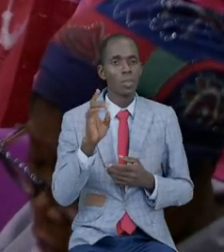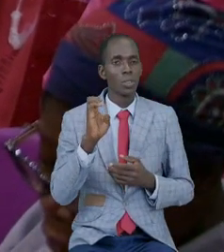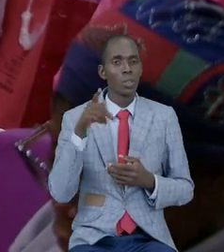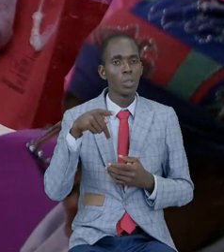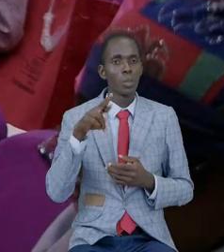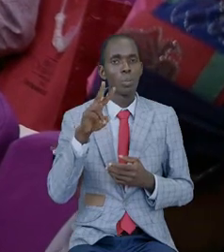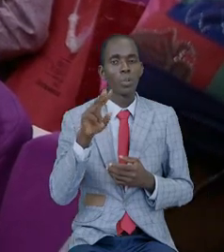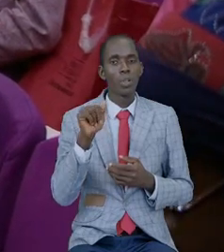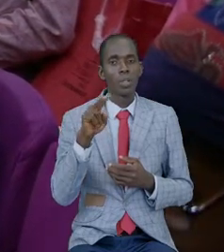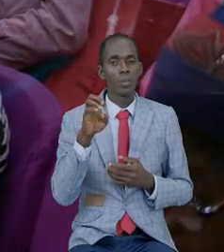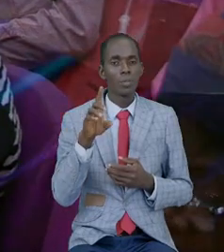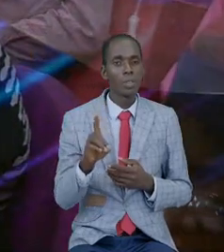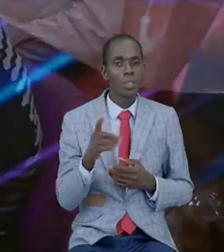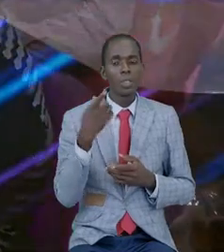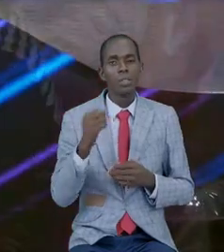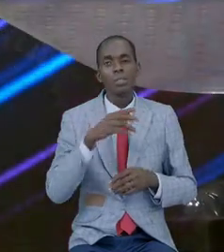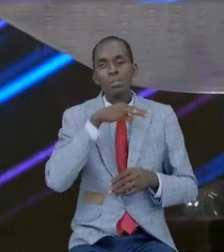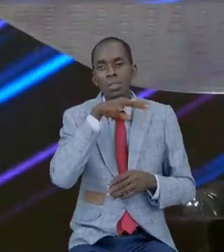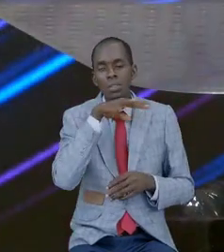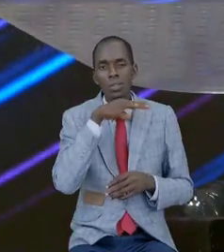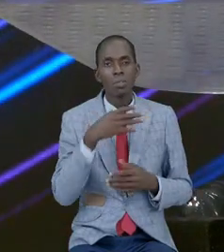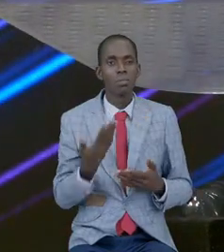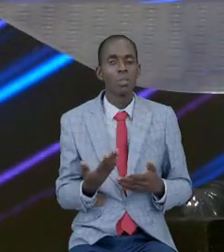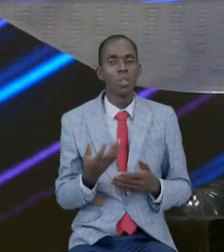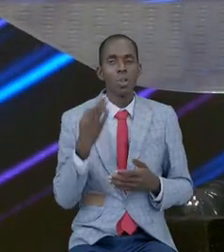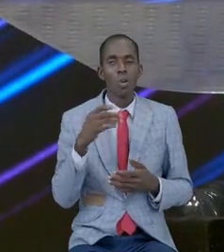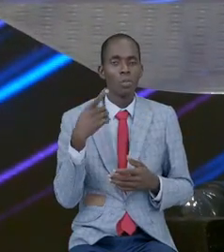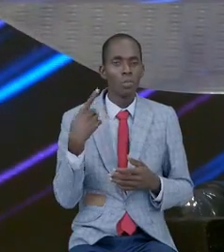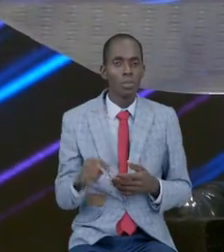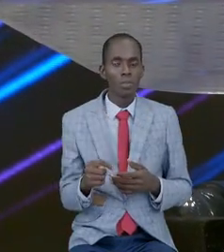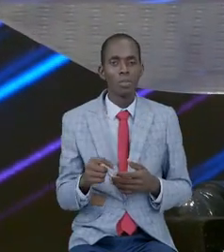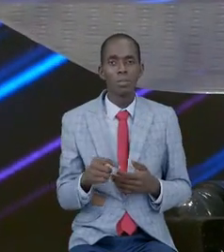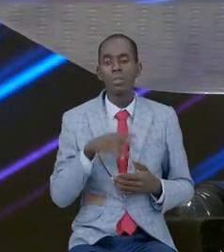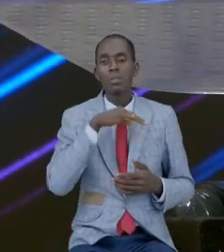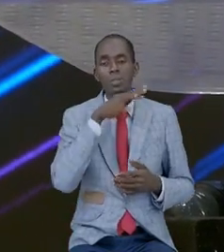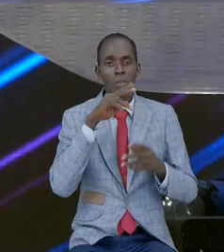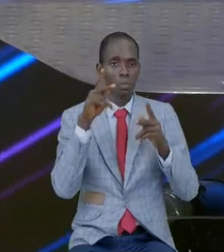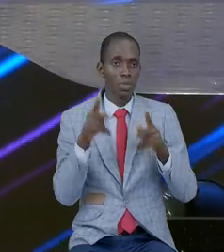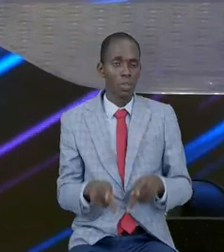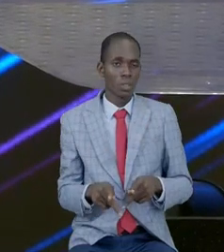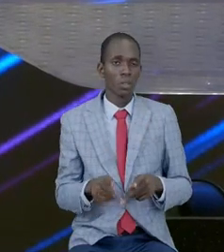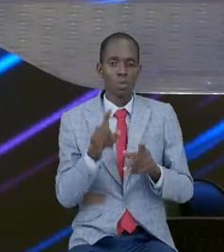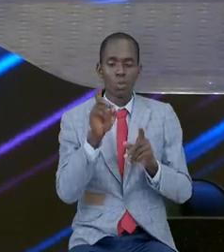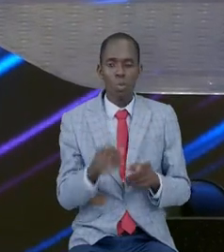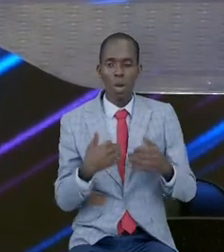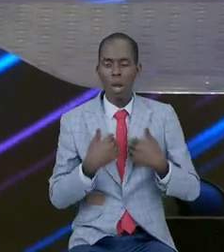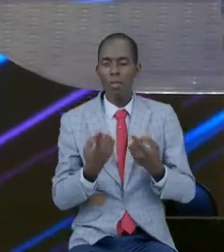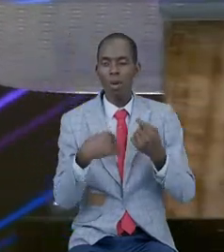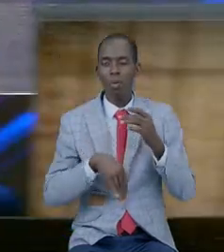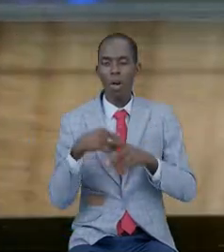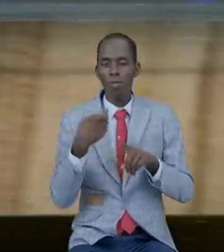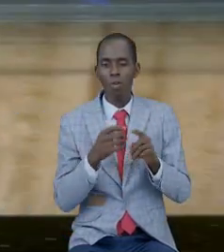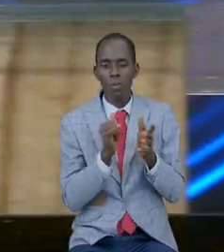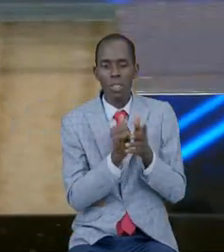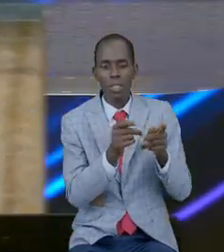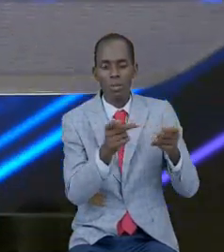and of the defiled and of the defiance you must have come out of that kind